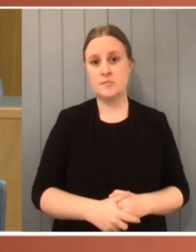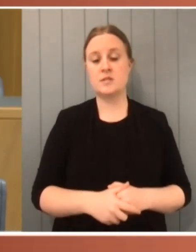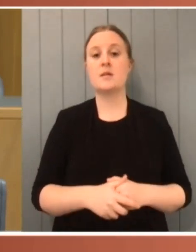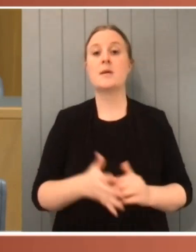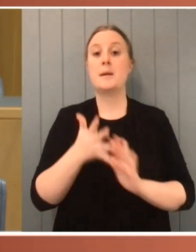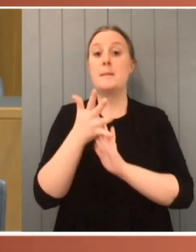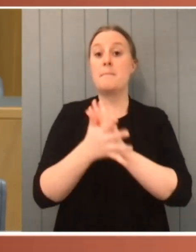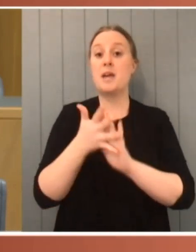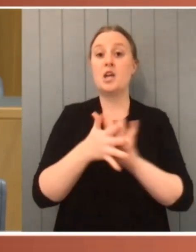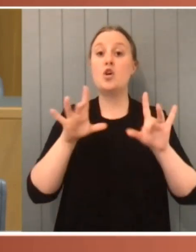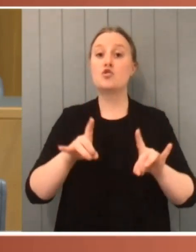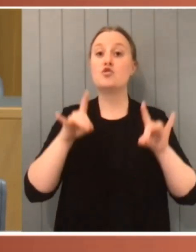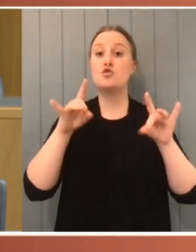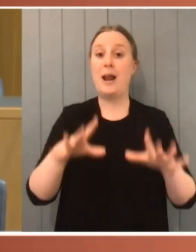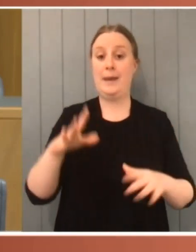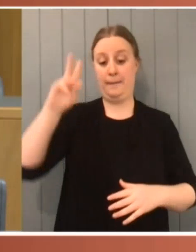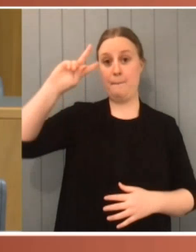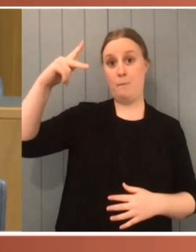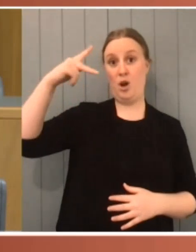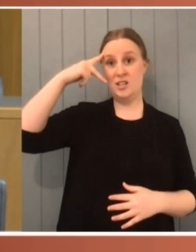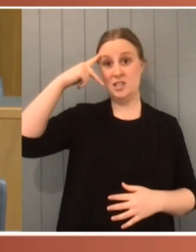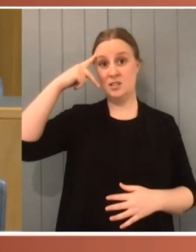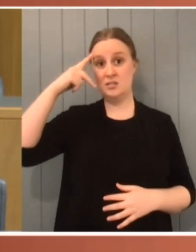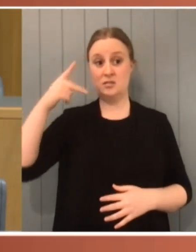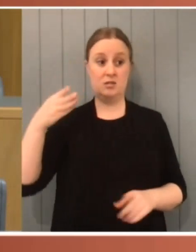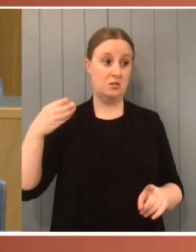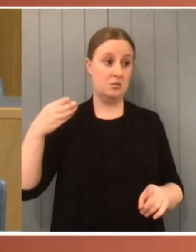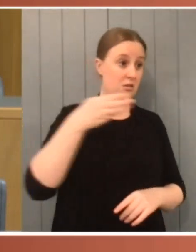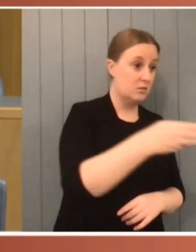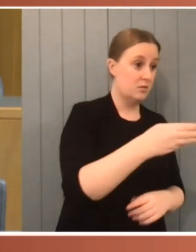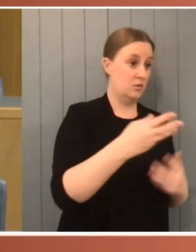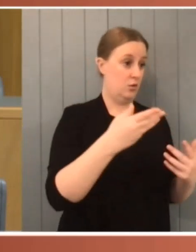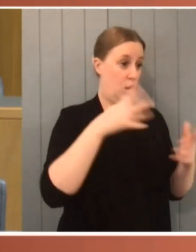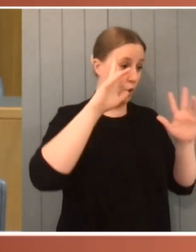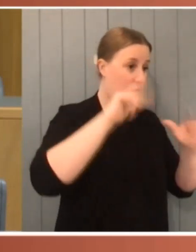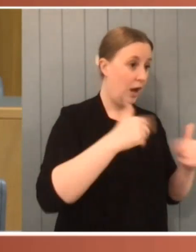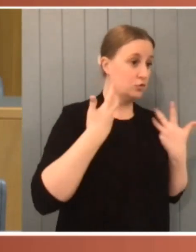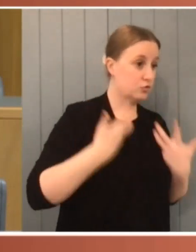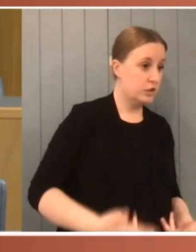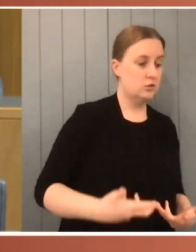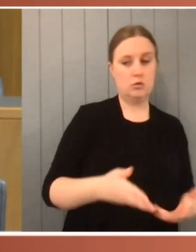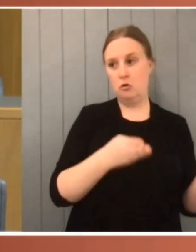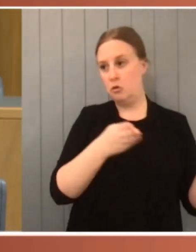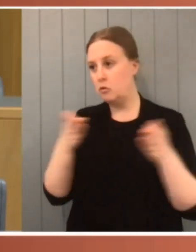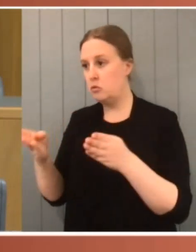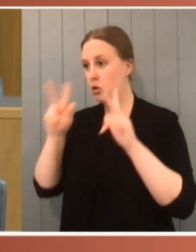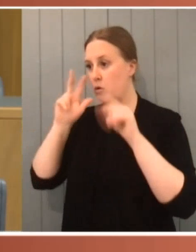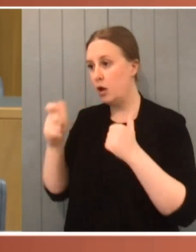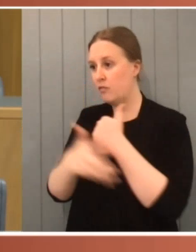inhibiting the trend towards polarisation and grievance politics